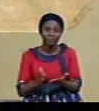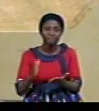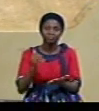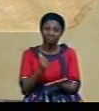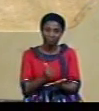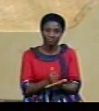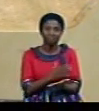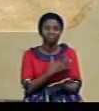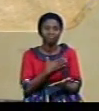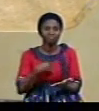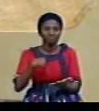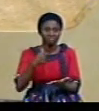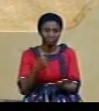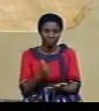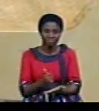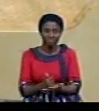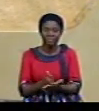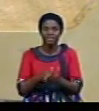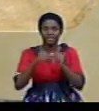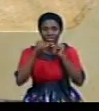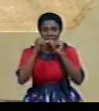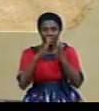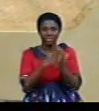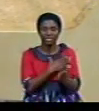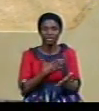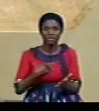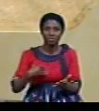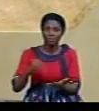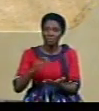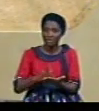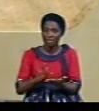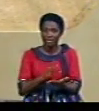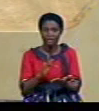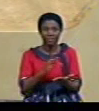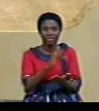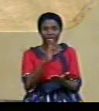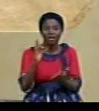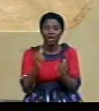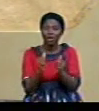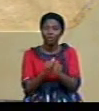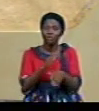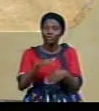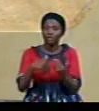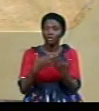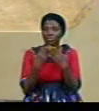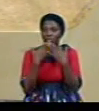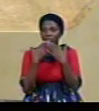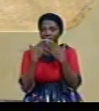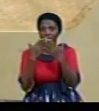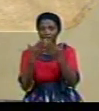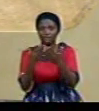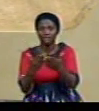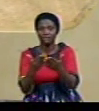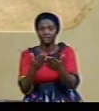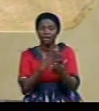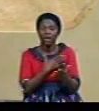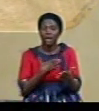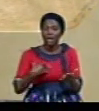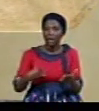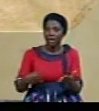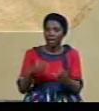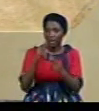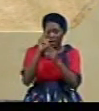amen amen blessings and Glory wisdom Thanksgiving